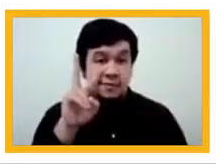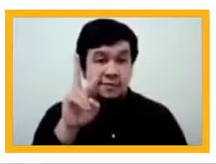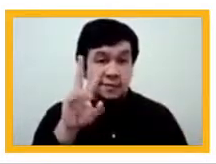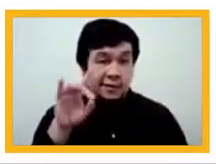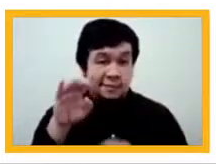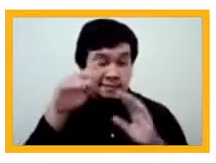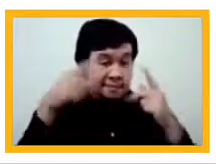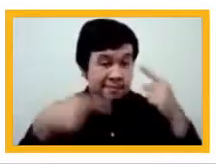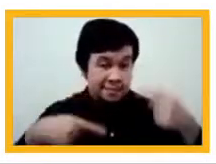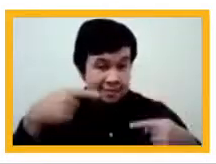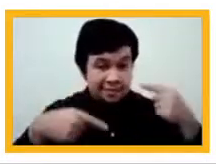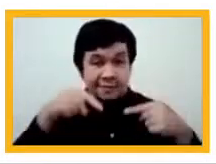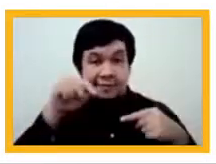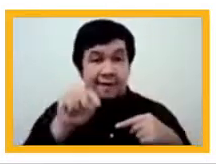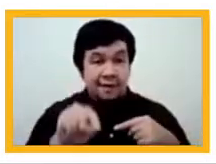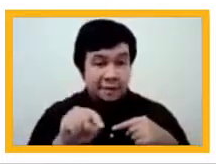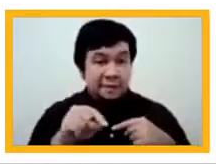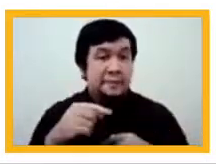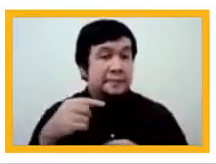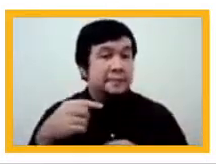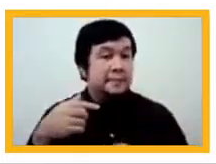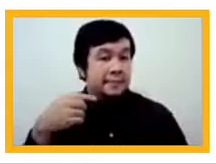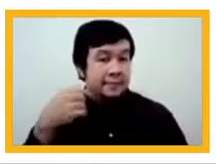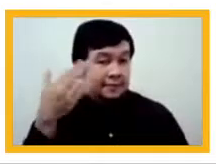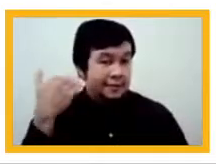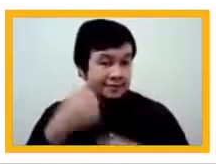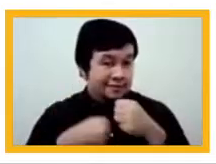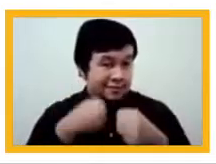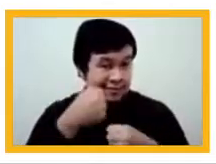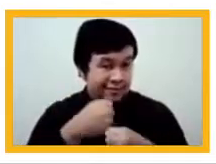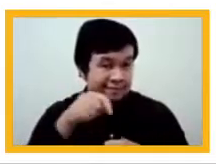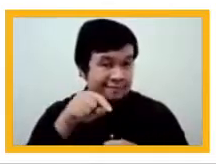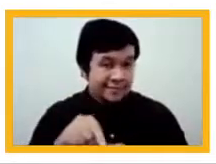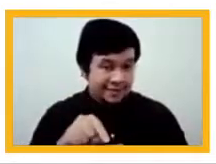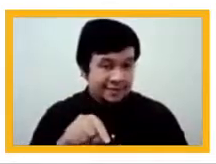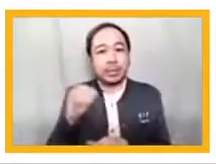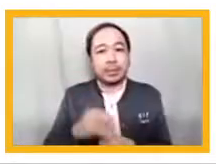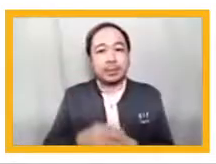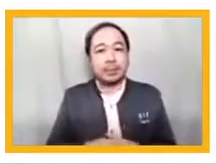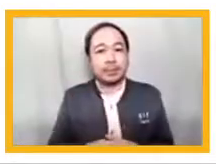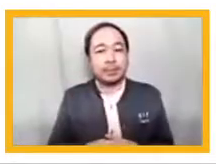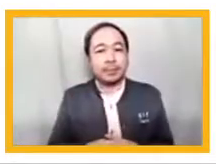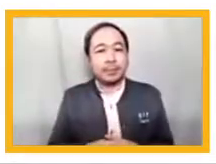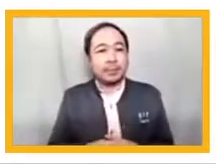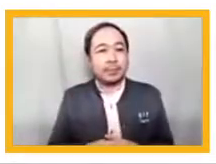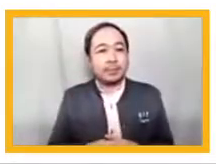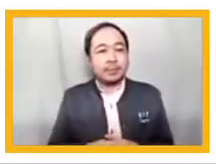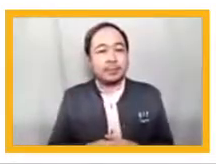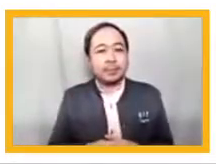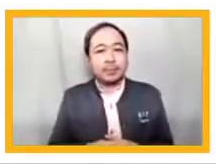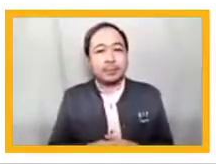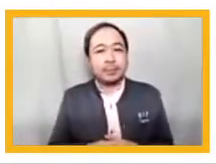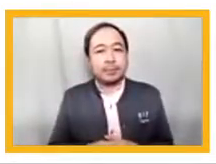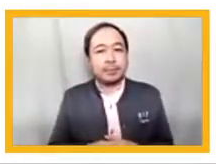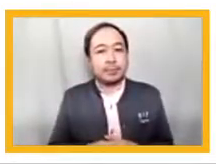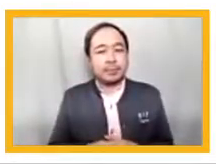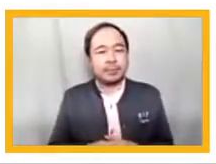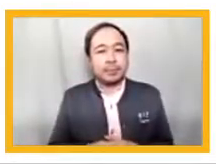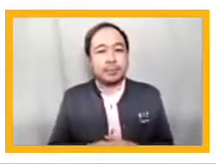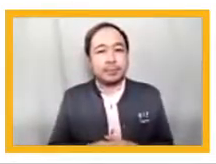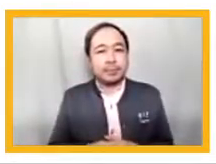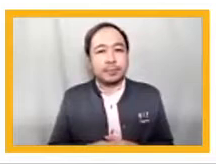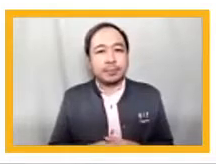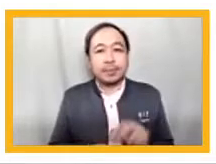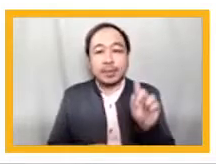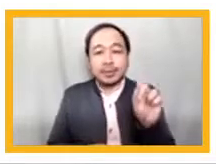2020. So from that policy, then the new minister of our... One quick